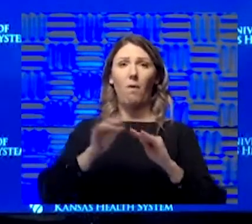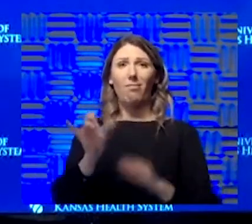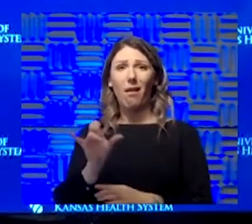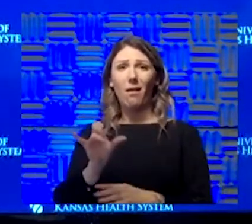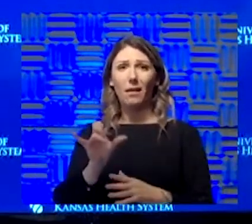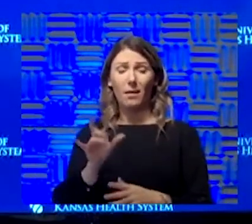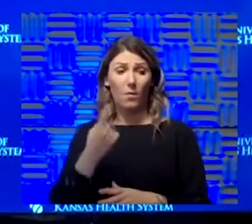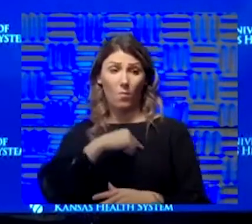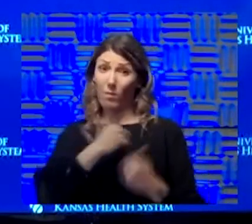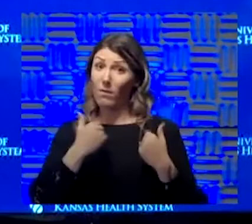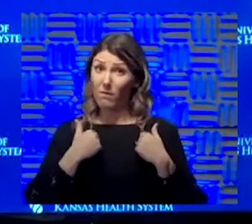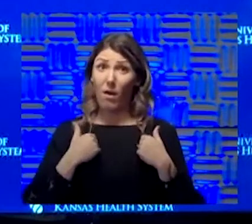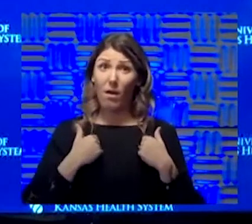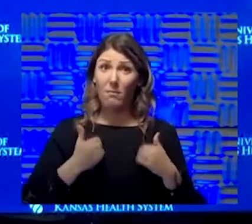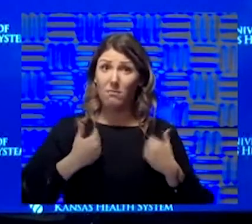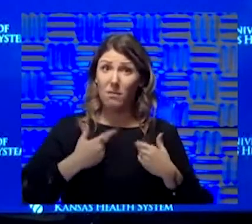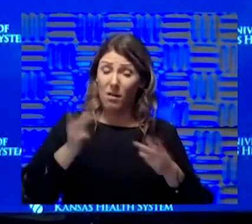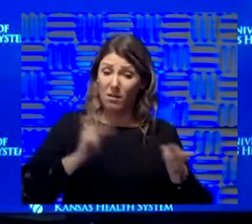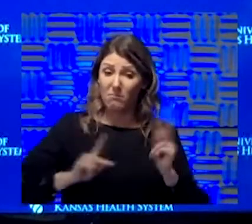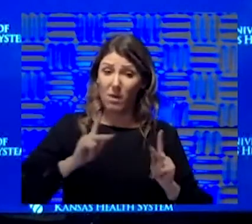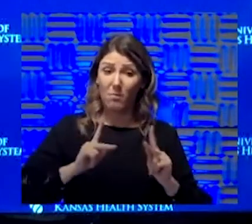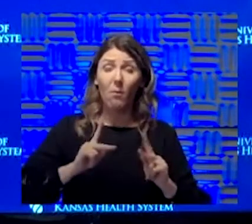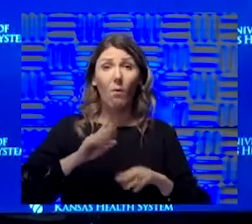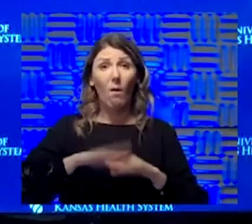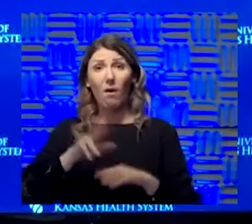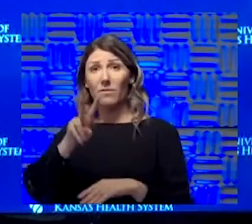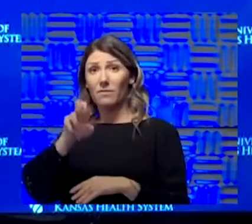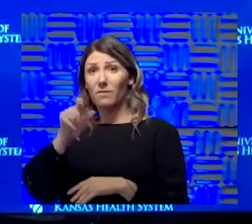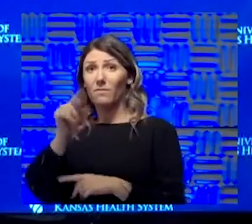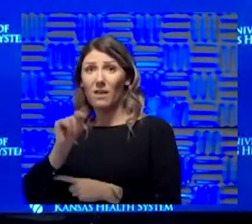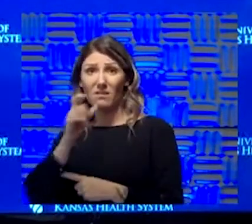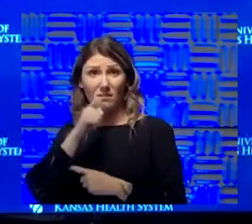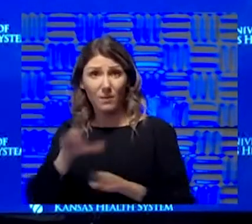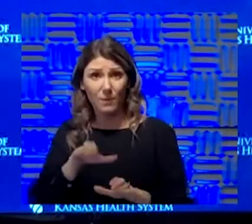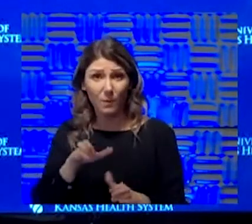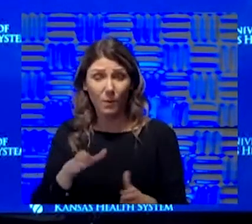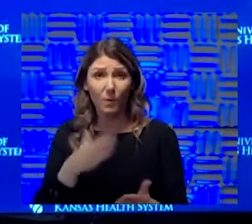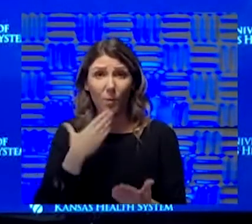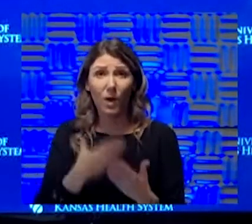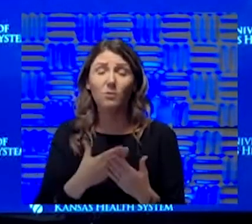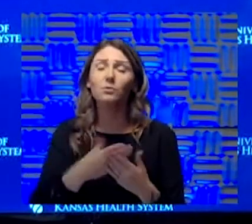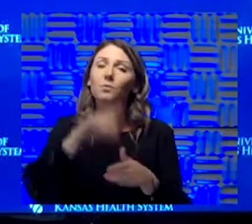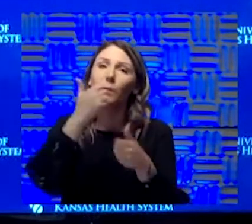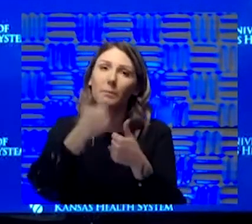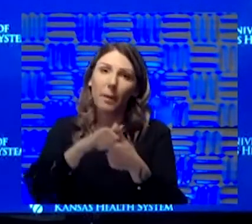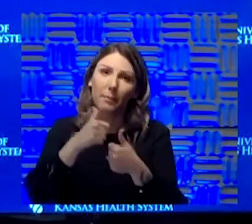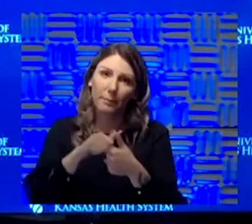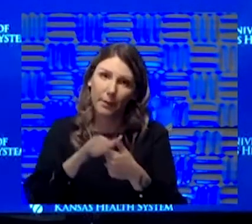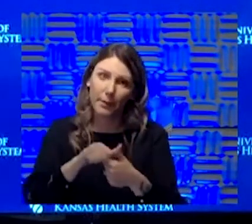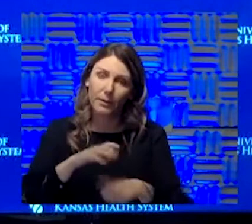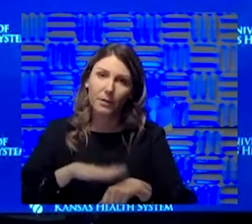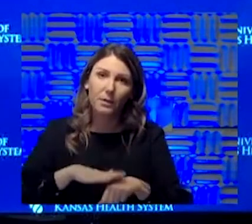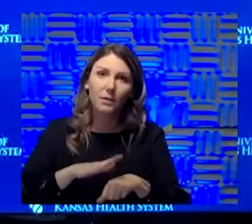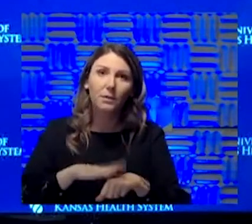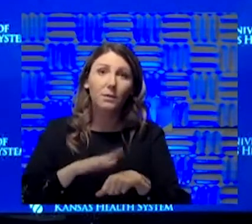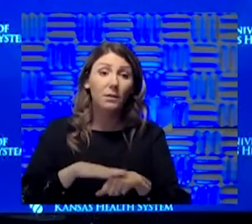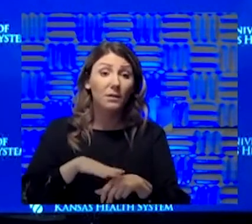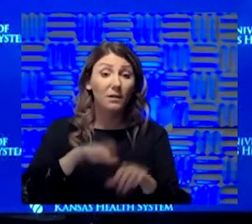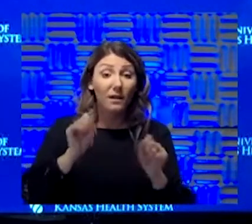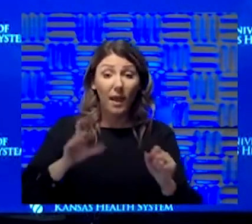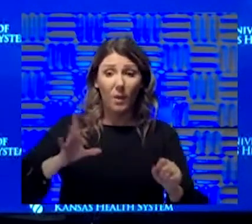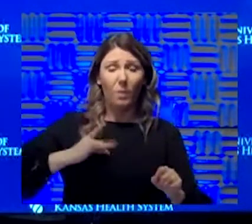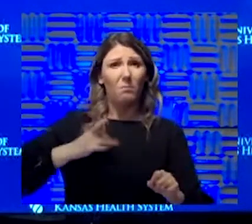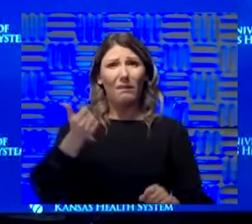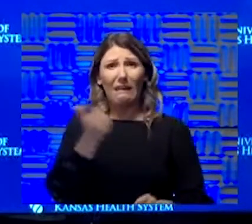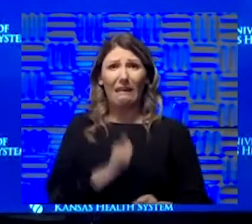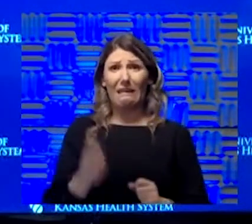young people in the ICU on the ventilator who aren't doing particularly well. And so just remember, it can get anybody.